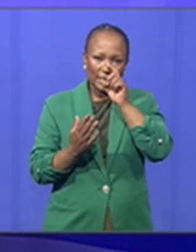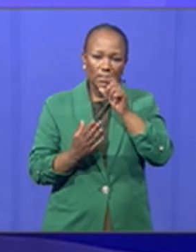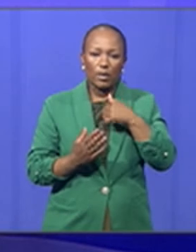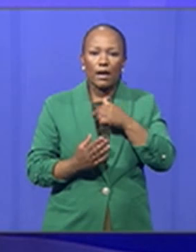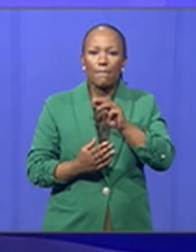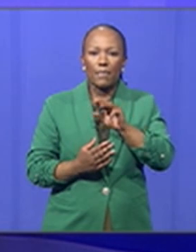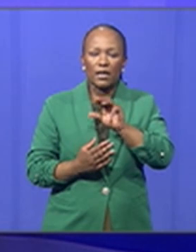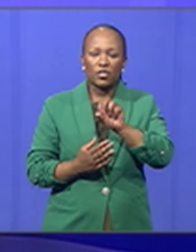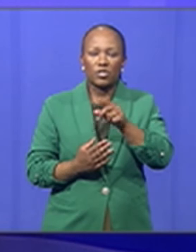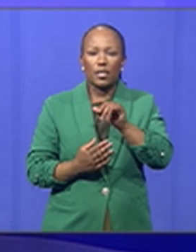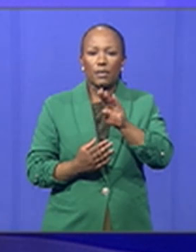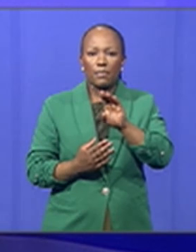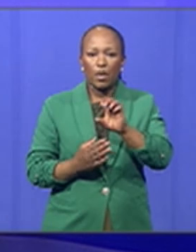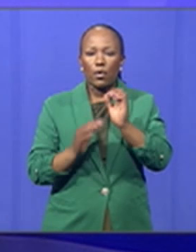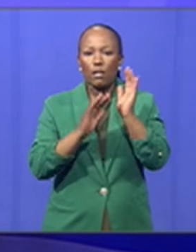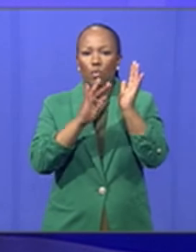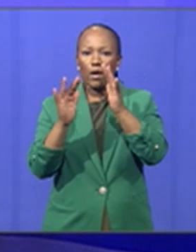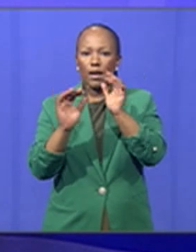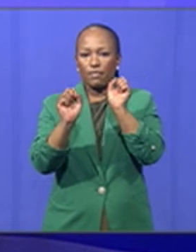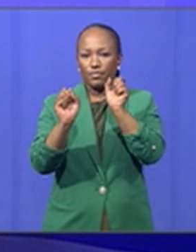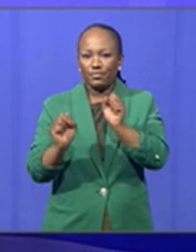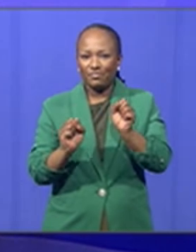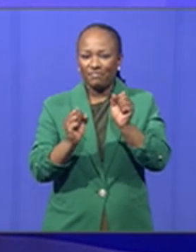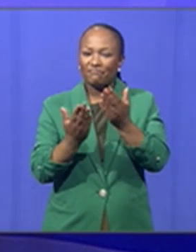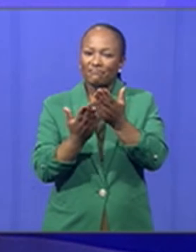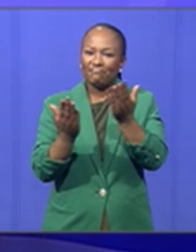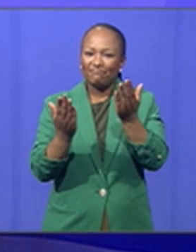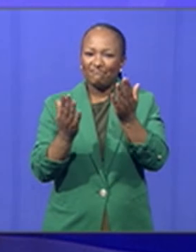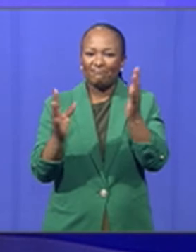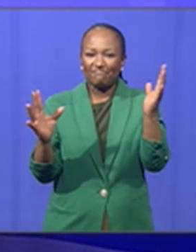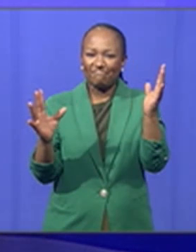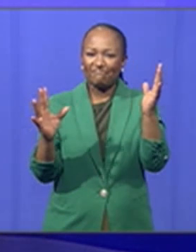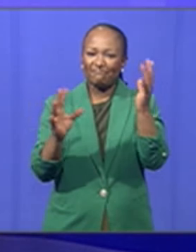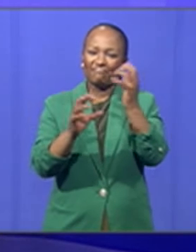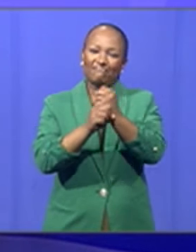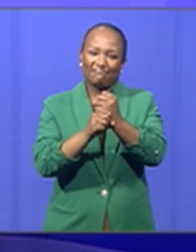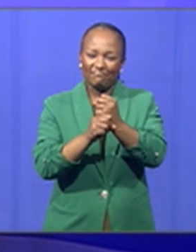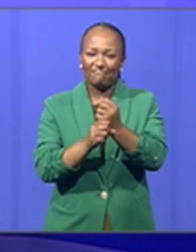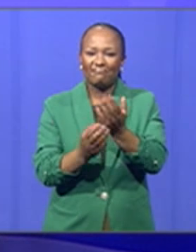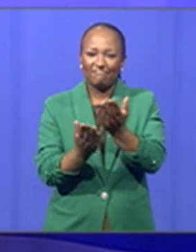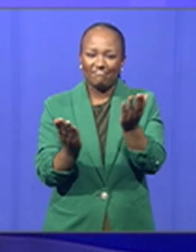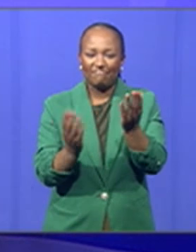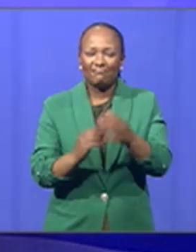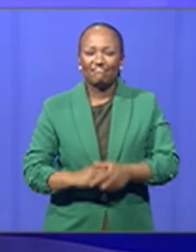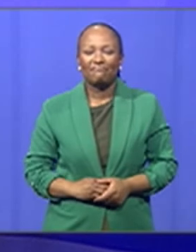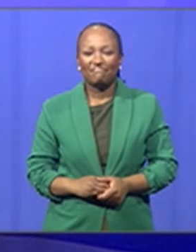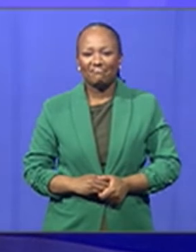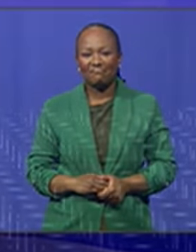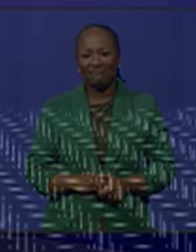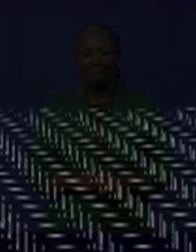Mašibekganya go latela ka kakanyo ya maemo a bose. Bošego ke Tau go tla re go sa ra hlolana. gabotse.